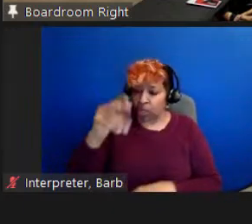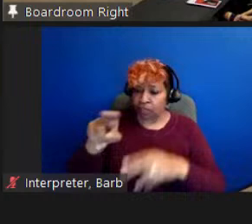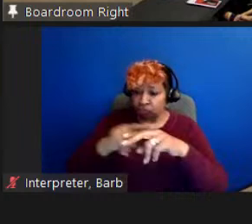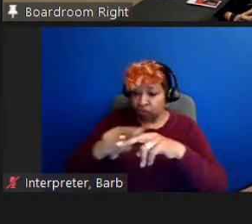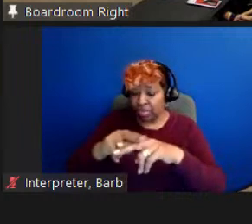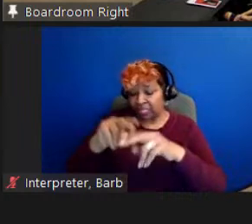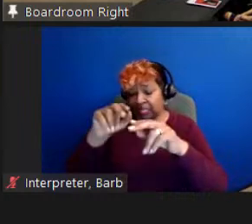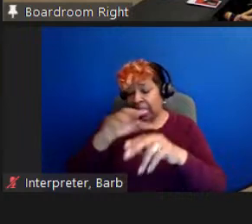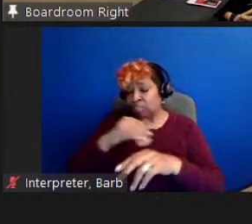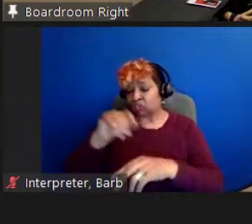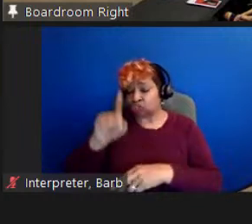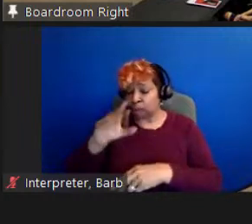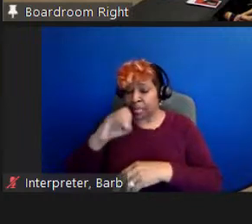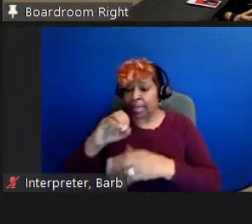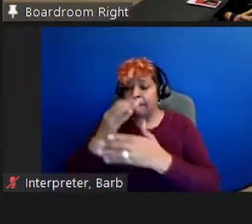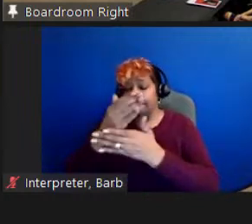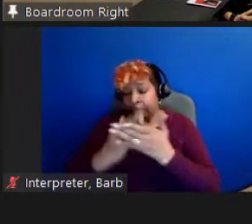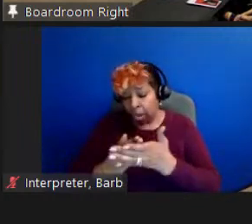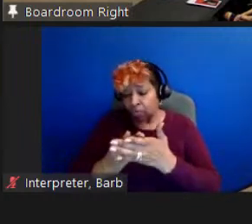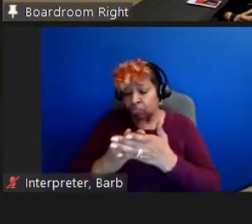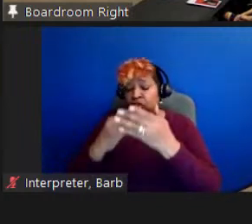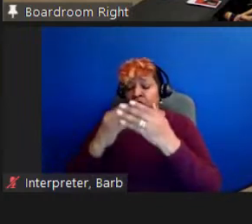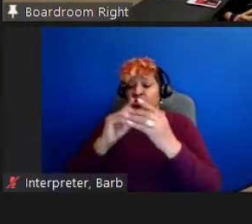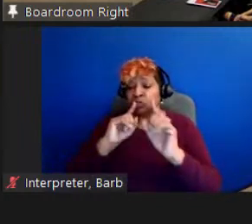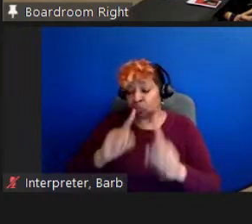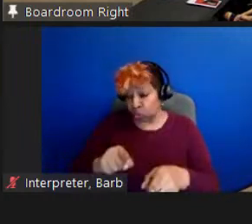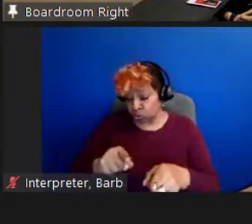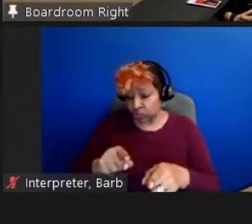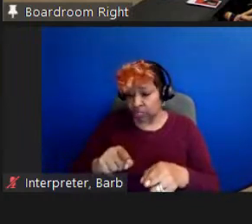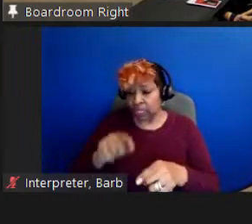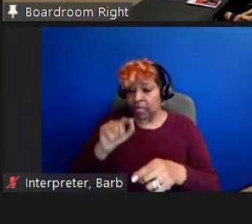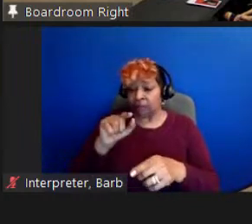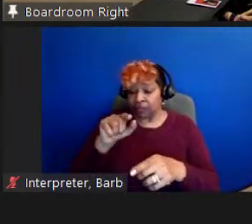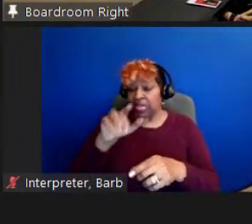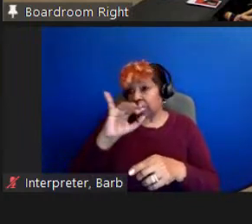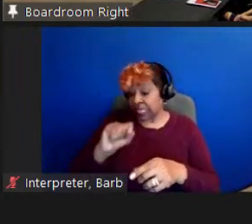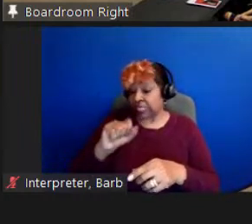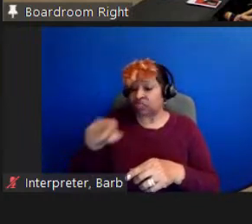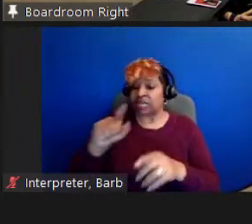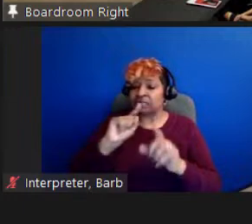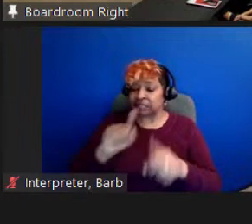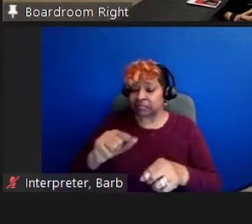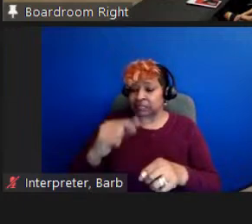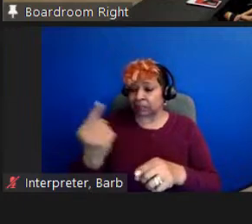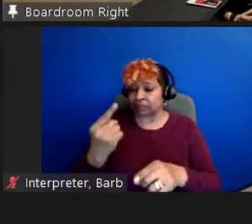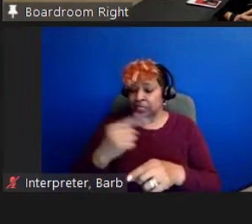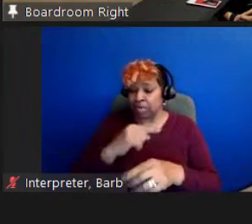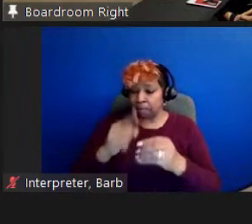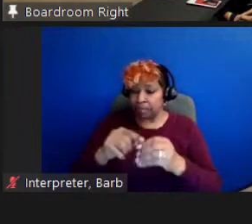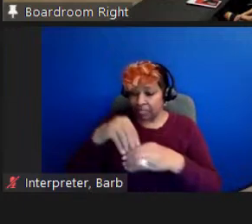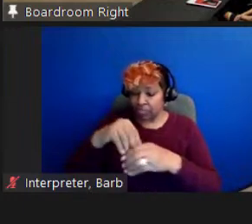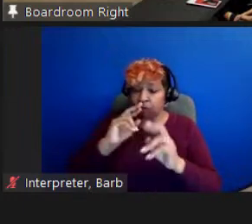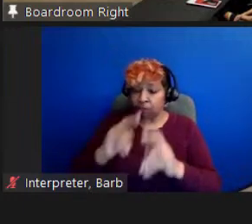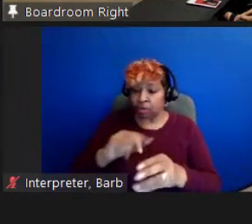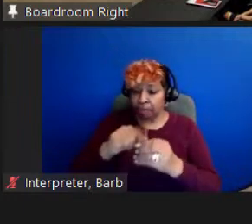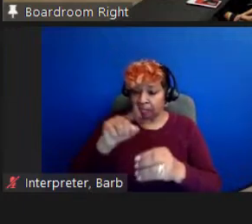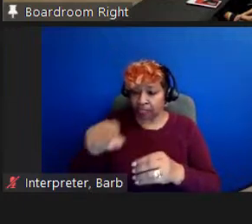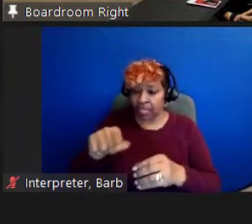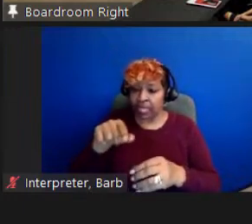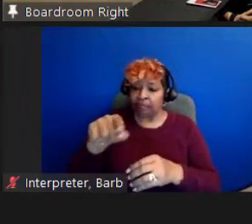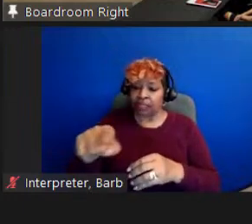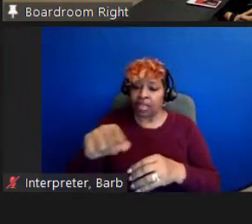and should be a part of the solution and is. And there's something in the report about that as well. The right map is a different look. It displays